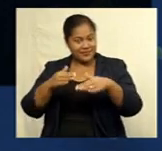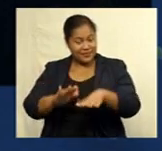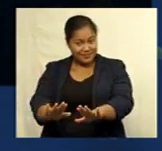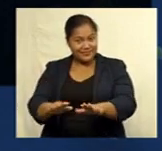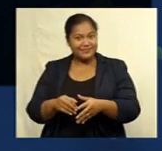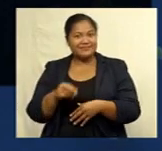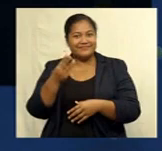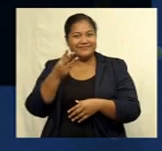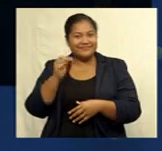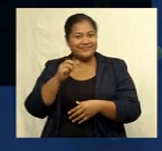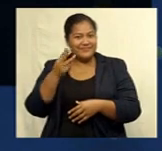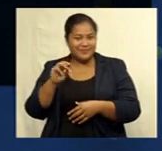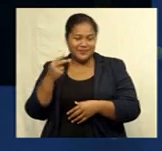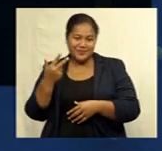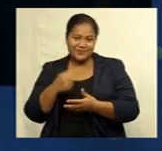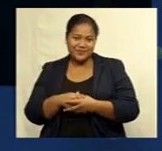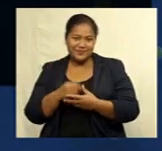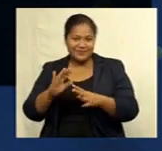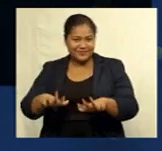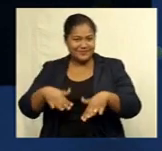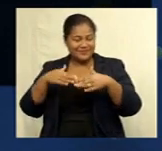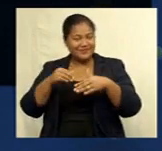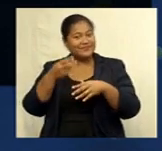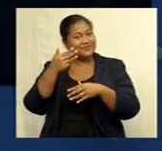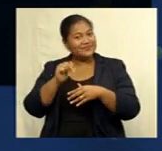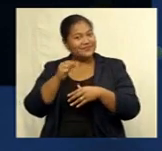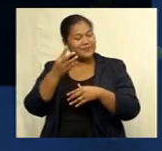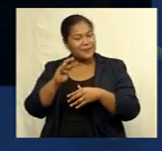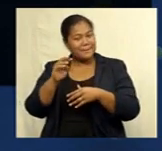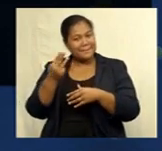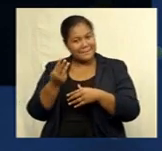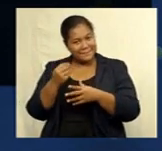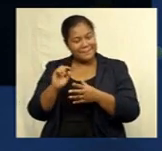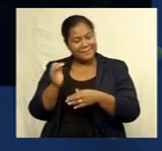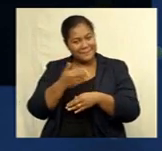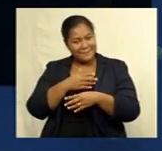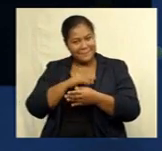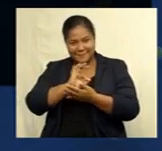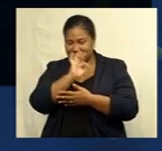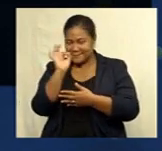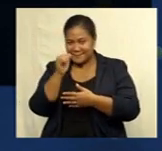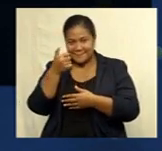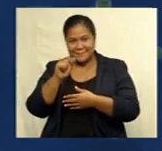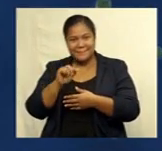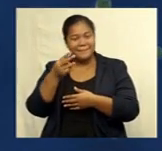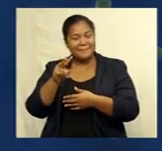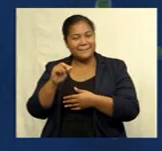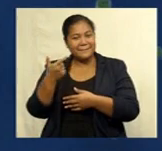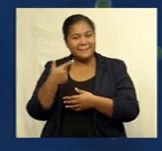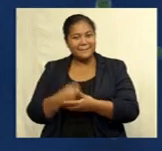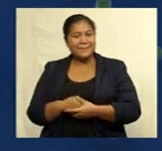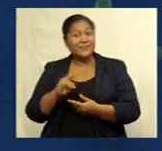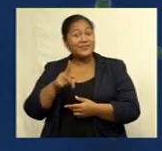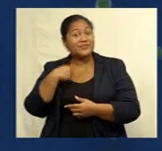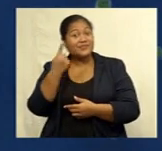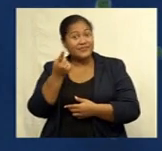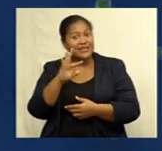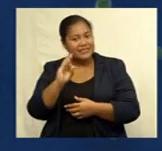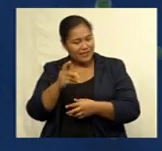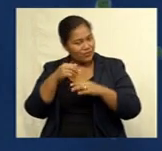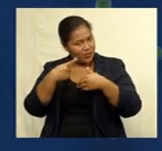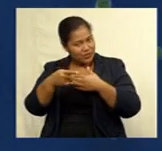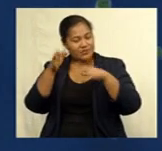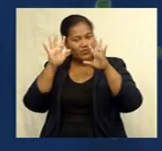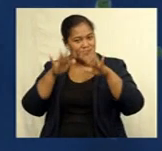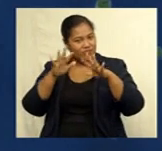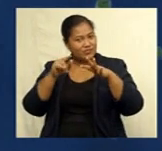at 3:38 tomorrow morning, with high tide at 9:43 a.m. Sunrise is at 6:27. For tomorrow, occasional rain over